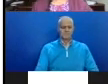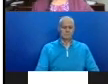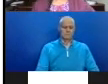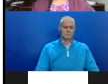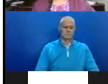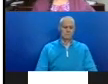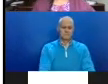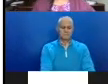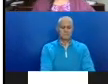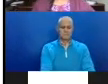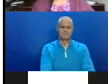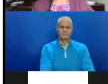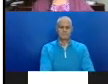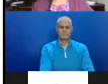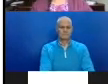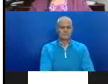So